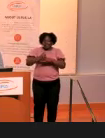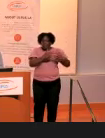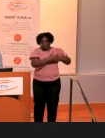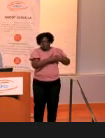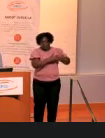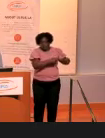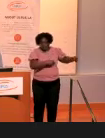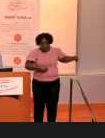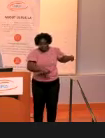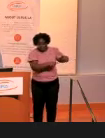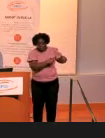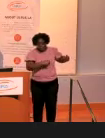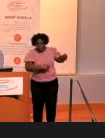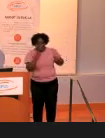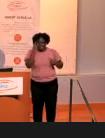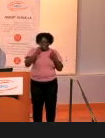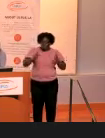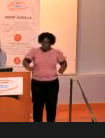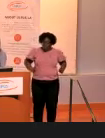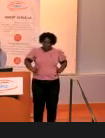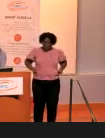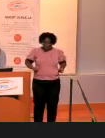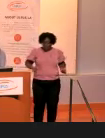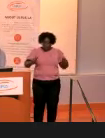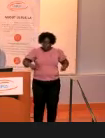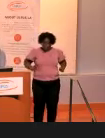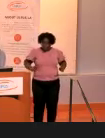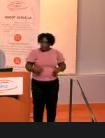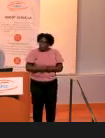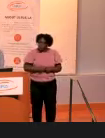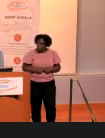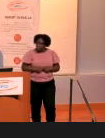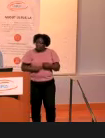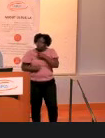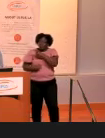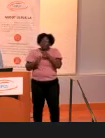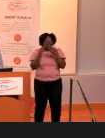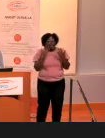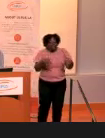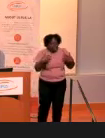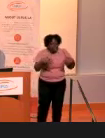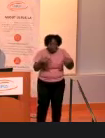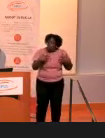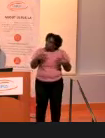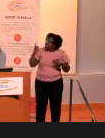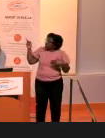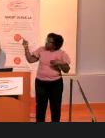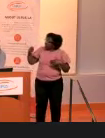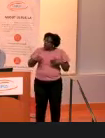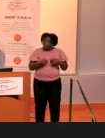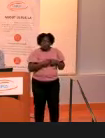This is a really busy slide, but I think it's very important data. This